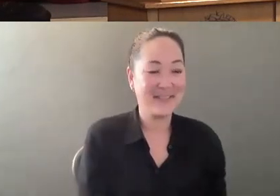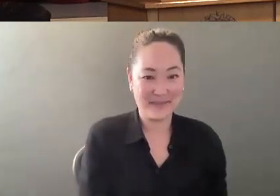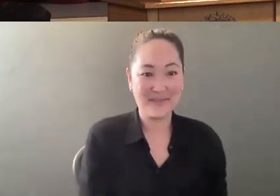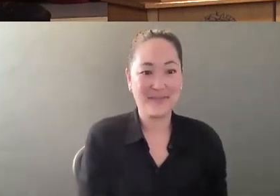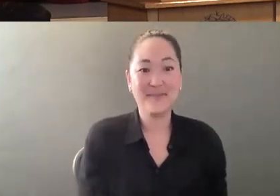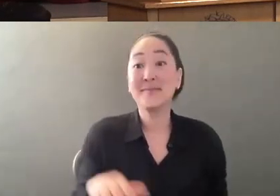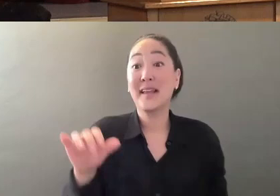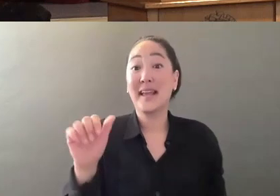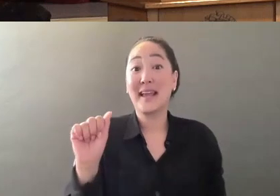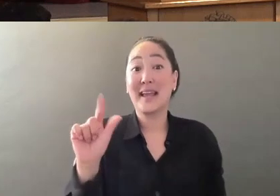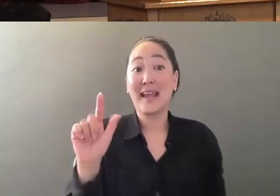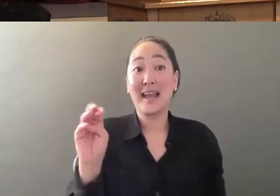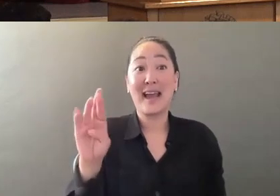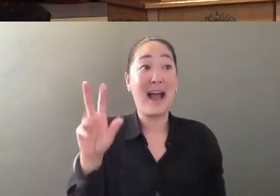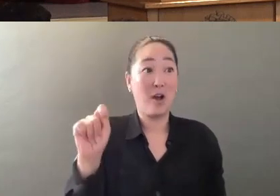Albert is next.